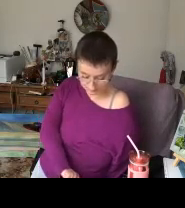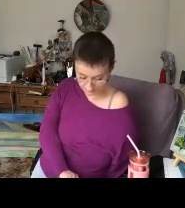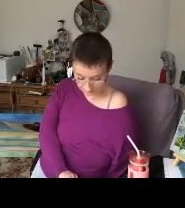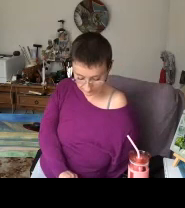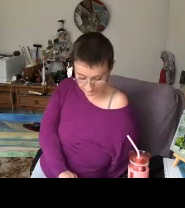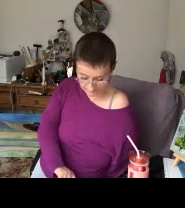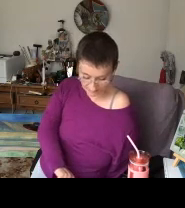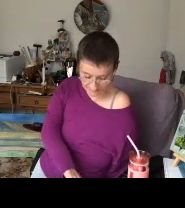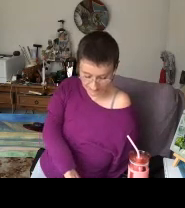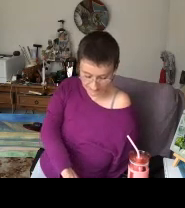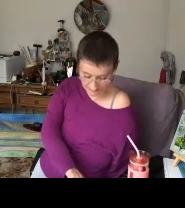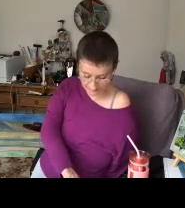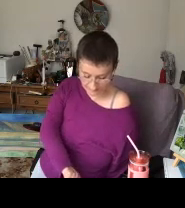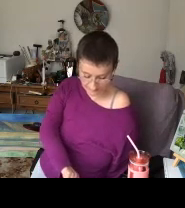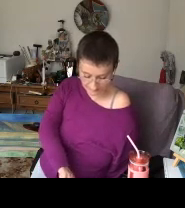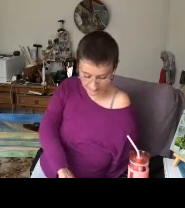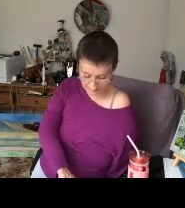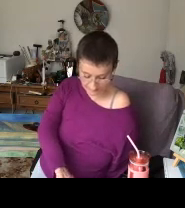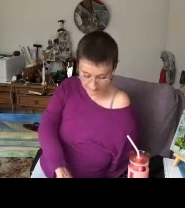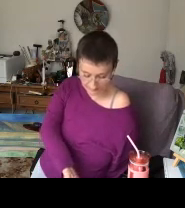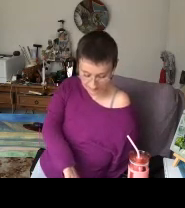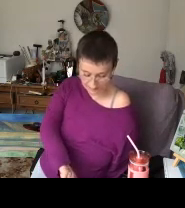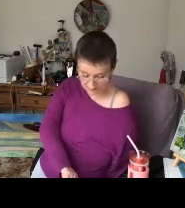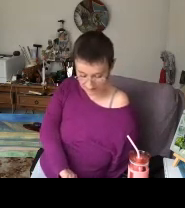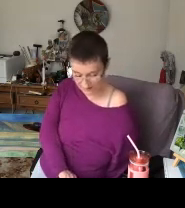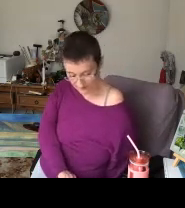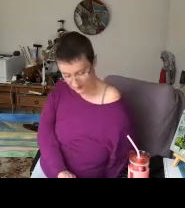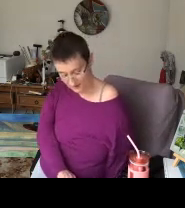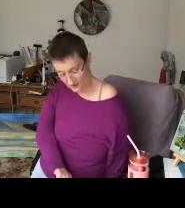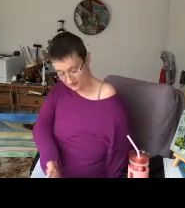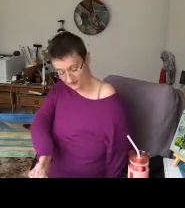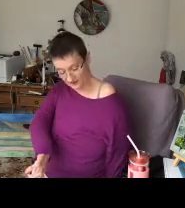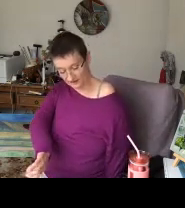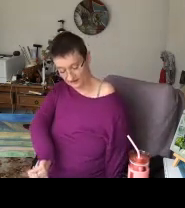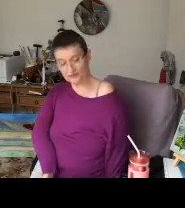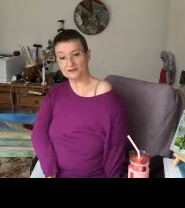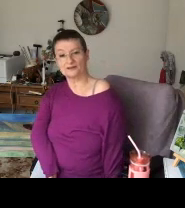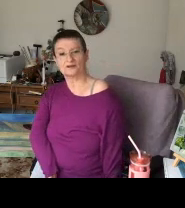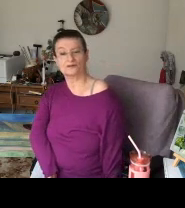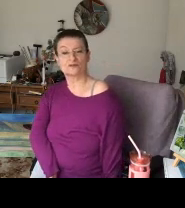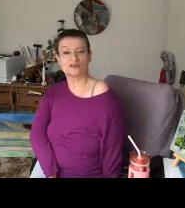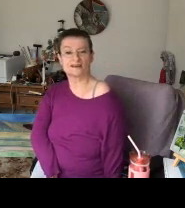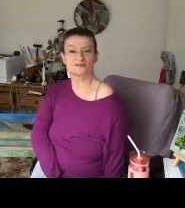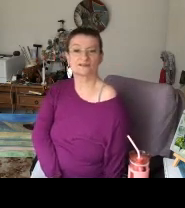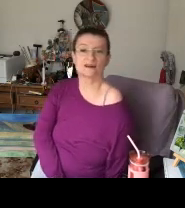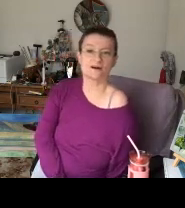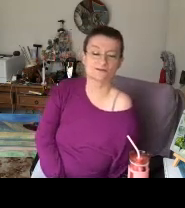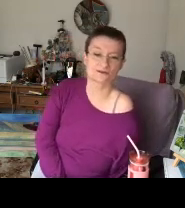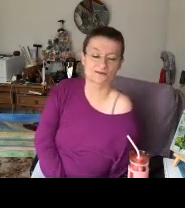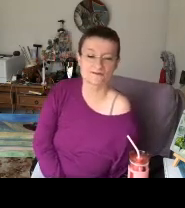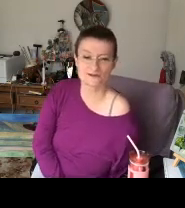there is a scan of a fetus which